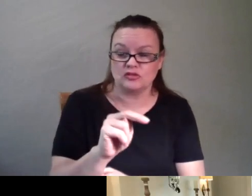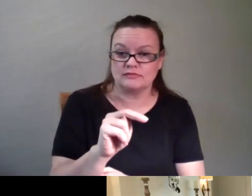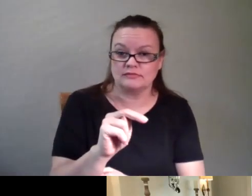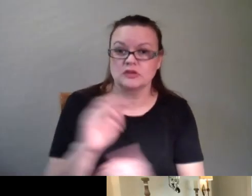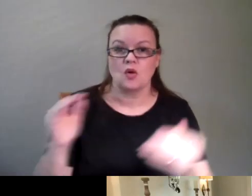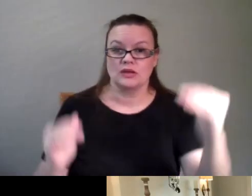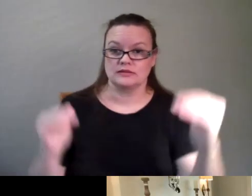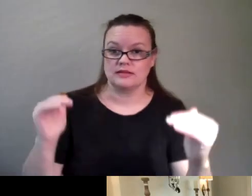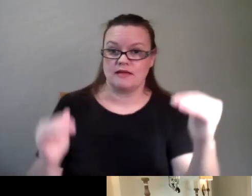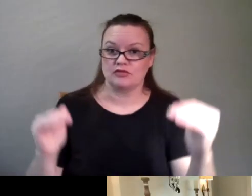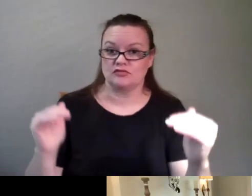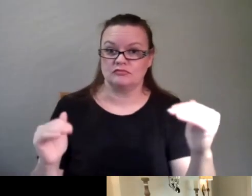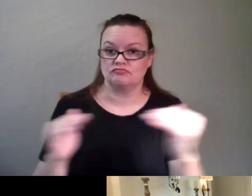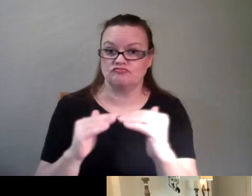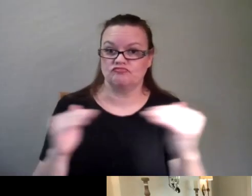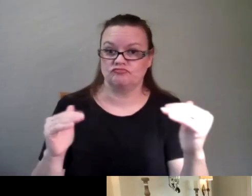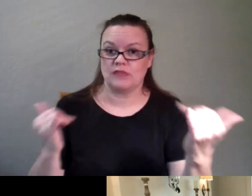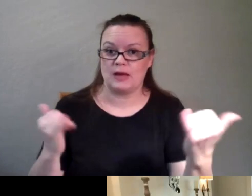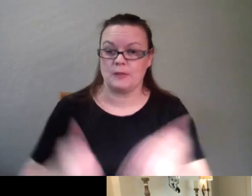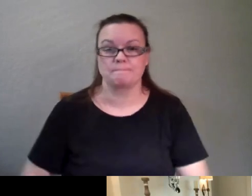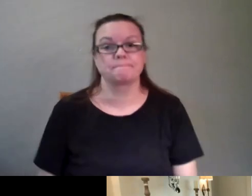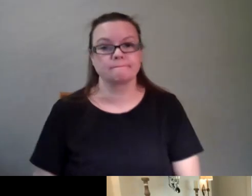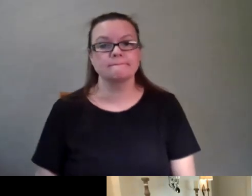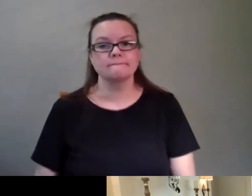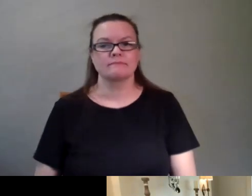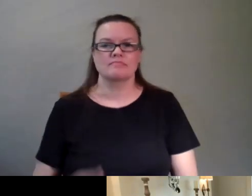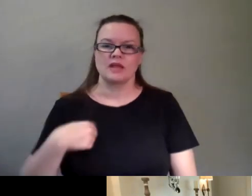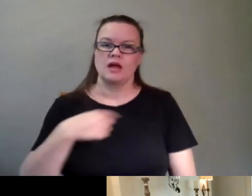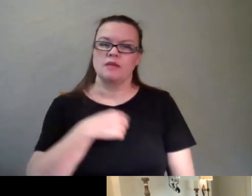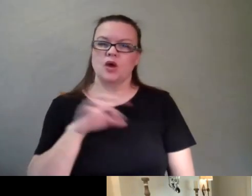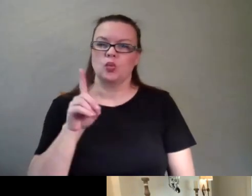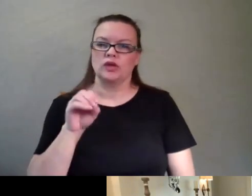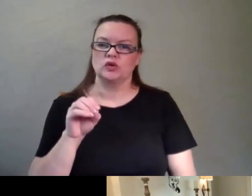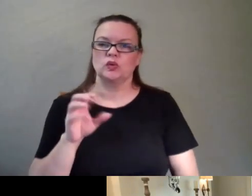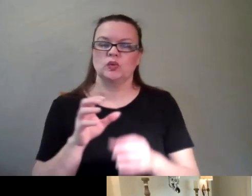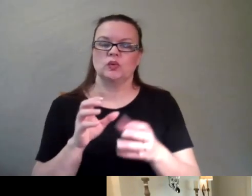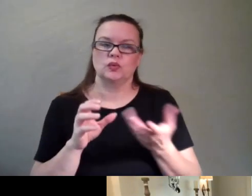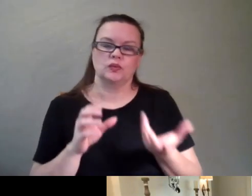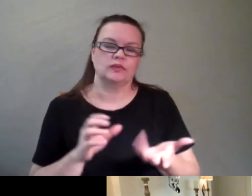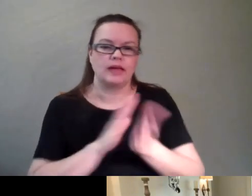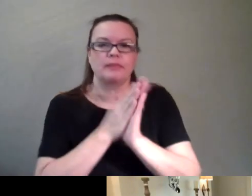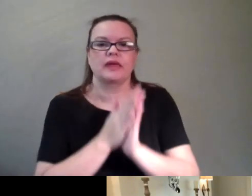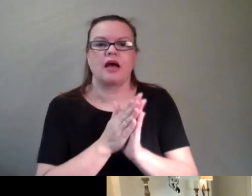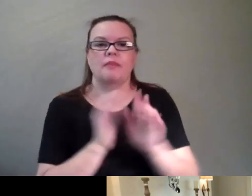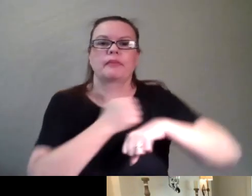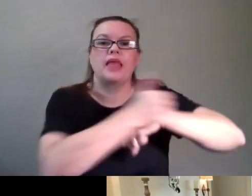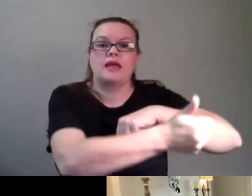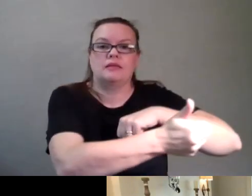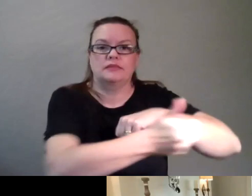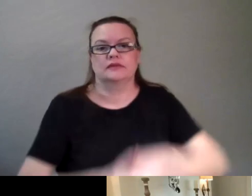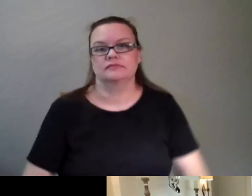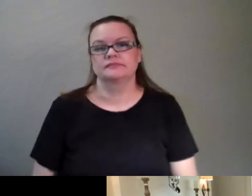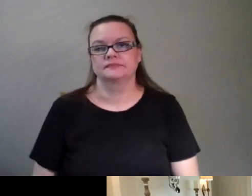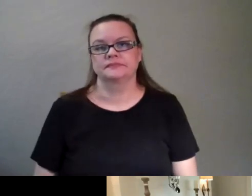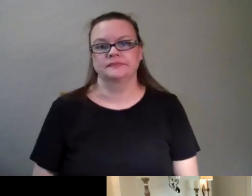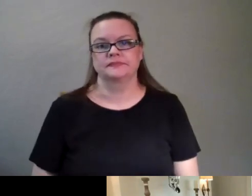before. But we do get blamed a little bit for damned if you do and damned if you don't, which